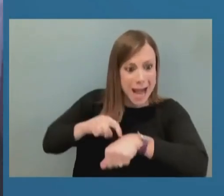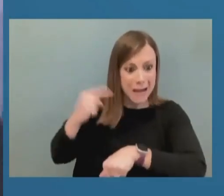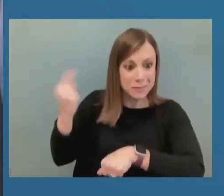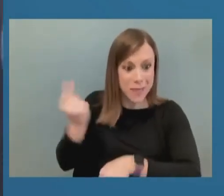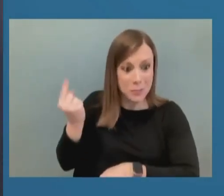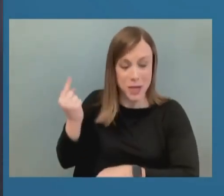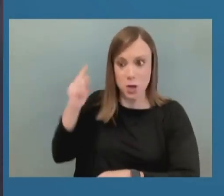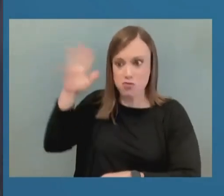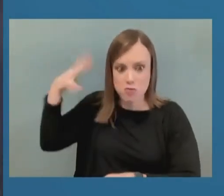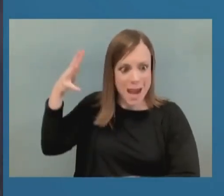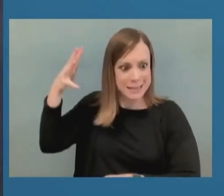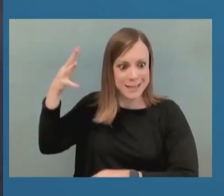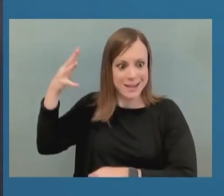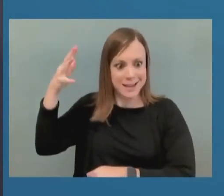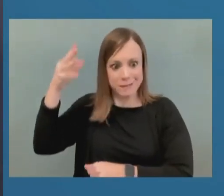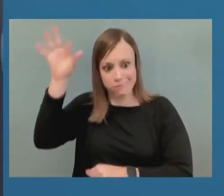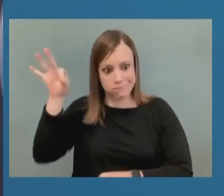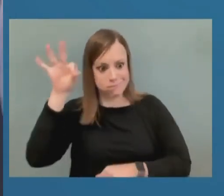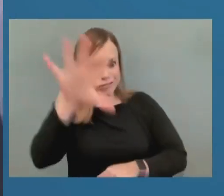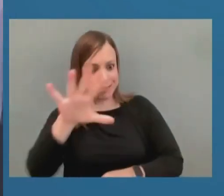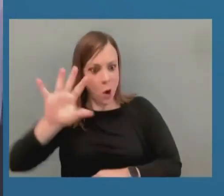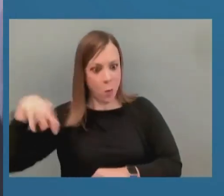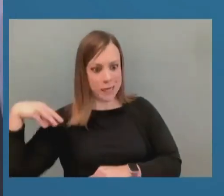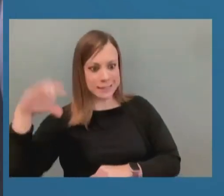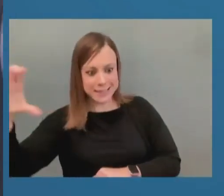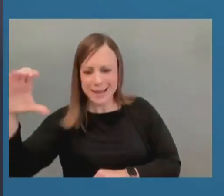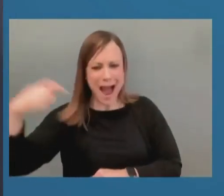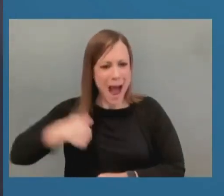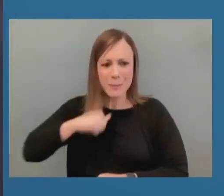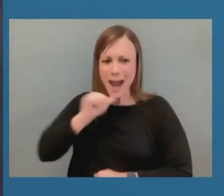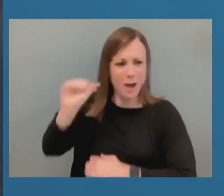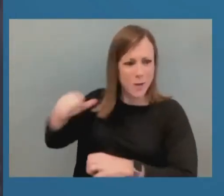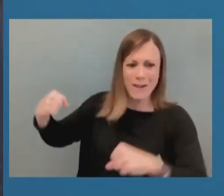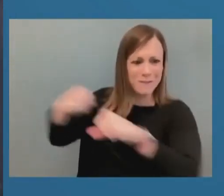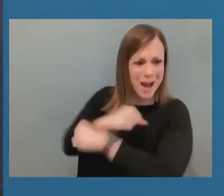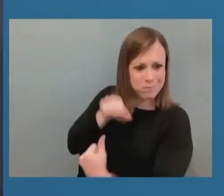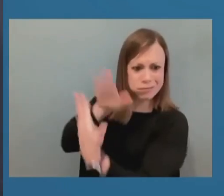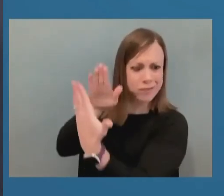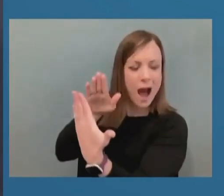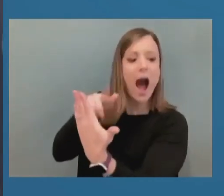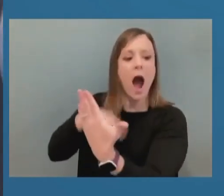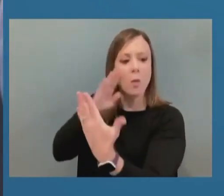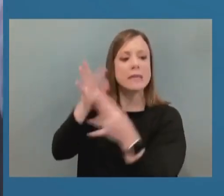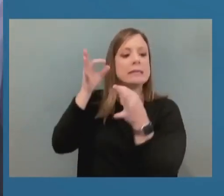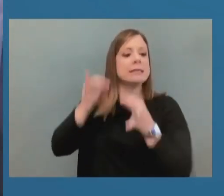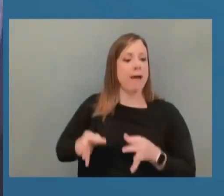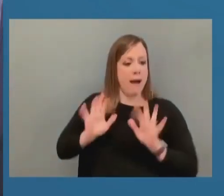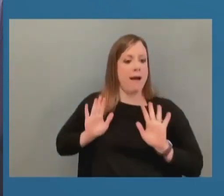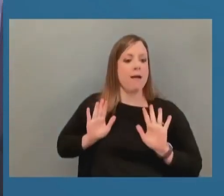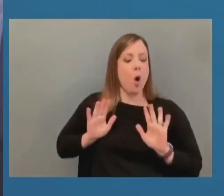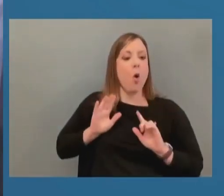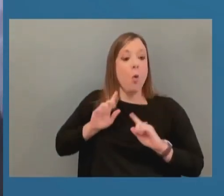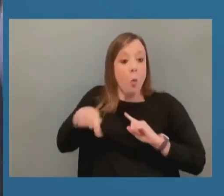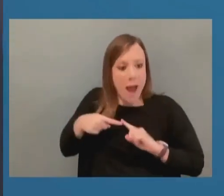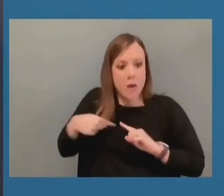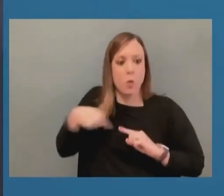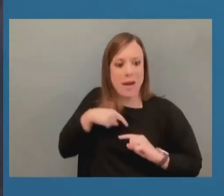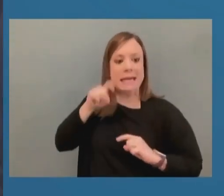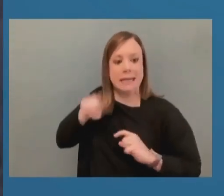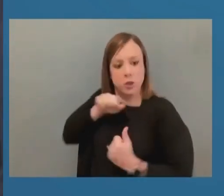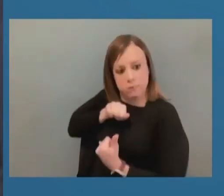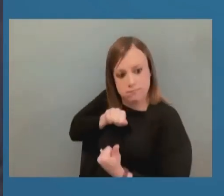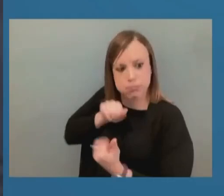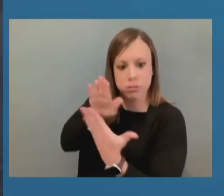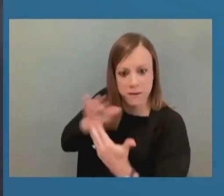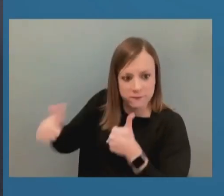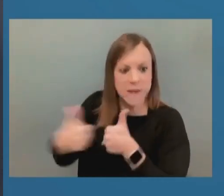about it. That's not how I have effective leadership. I need to pick my fights. And as someone who's watched, well, I watched a lot